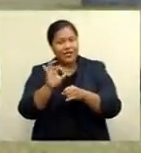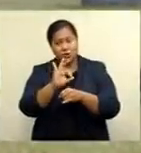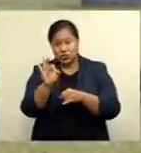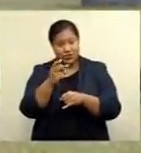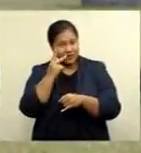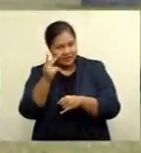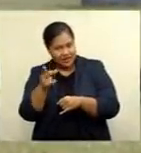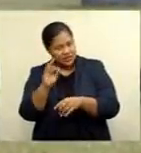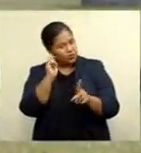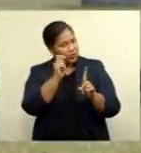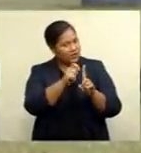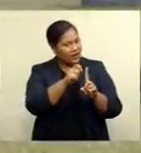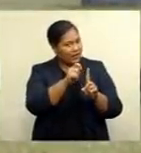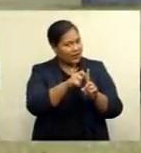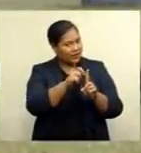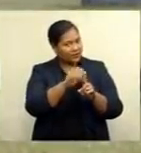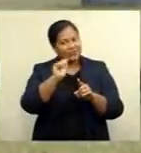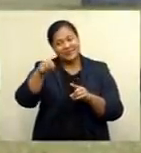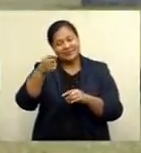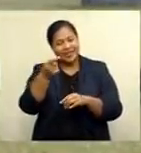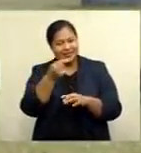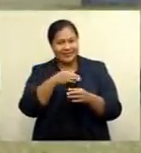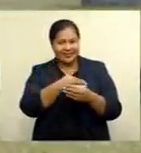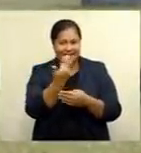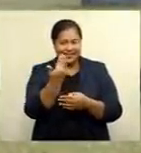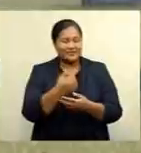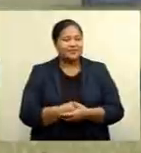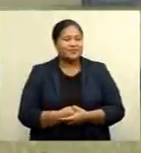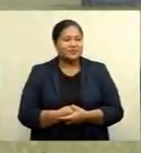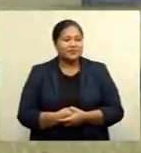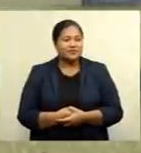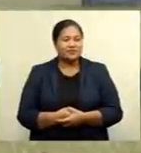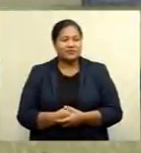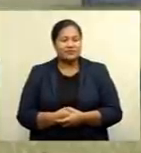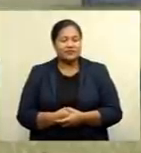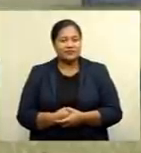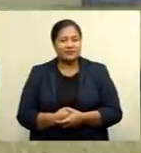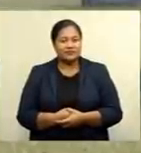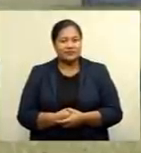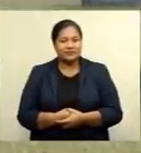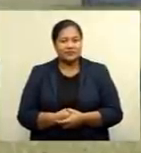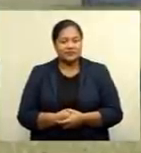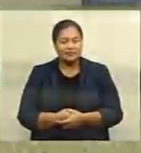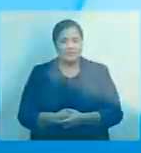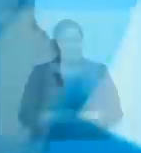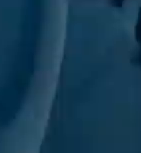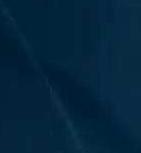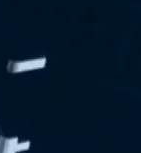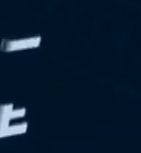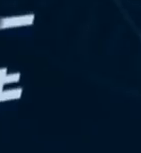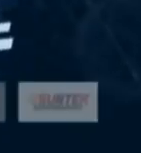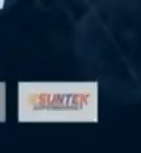are targeted over the next few days. Josiah Nanunga, FBC News.